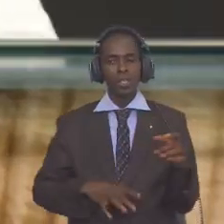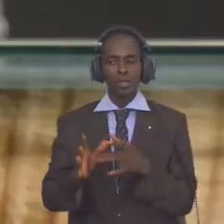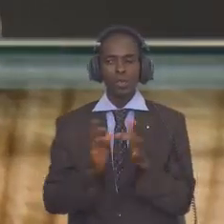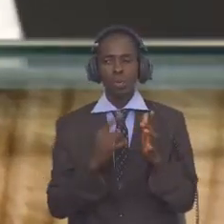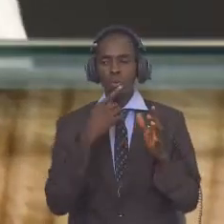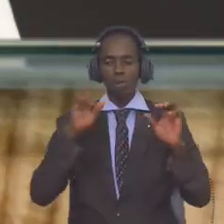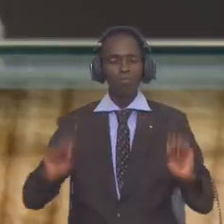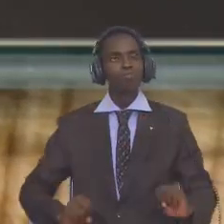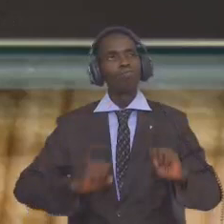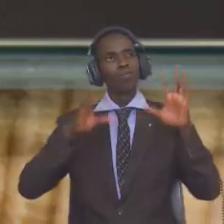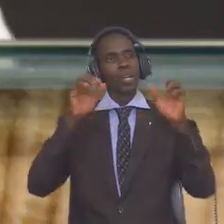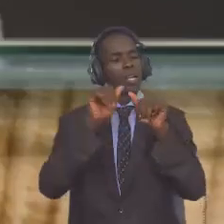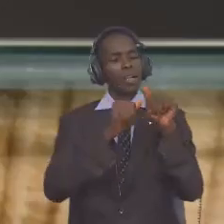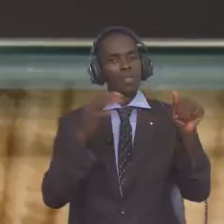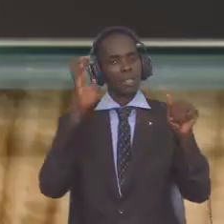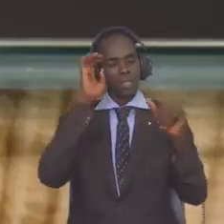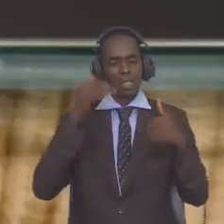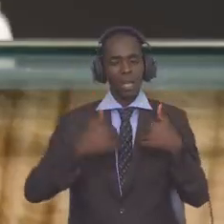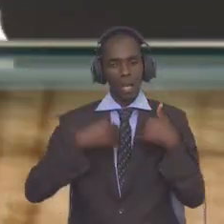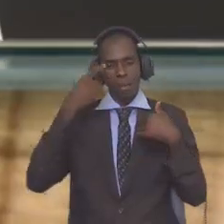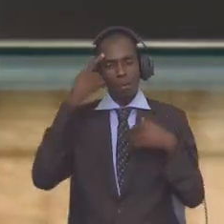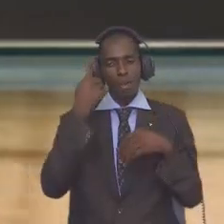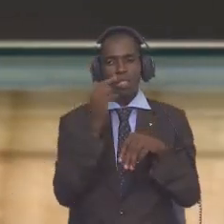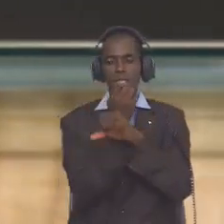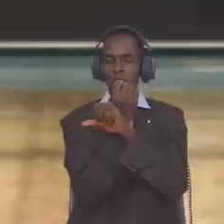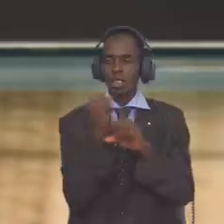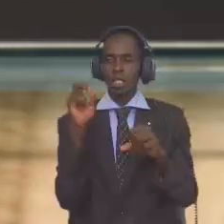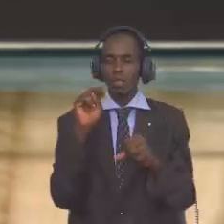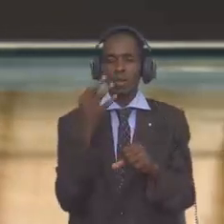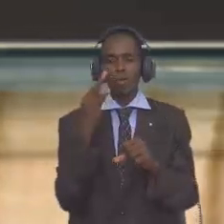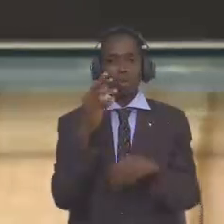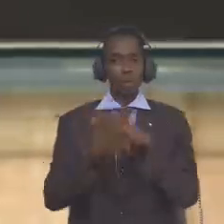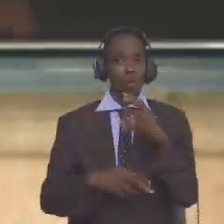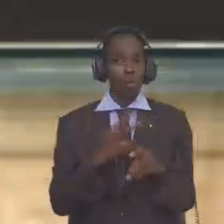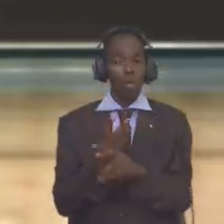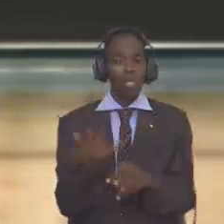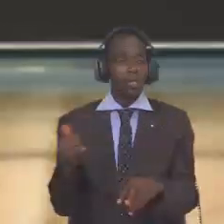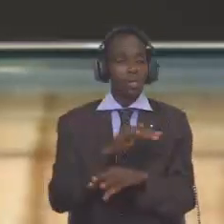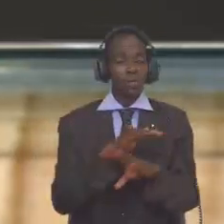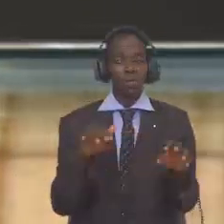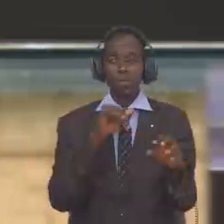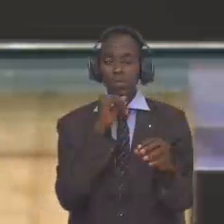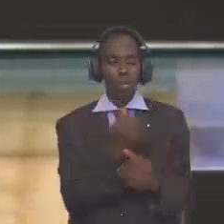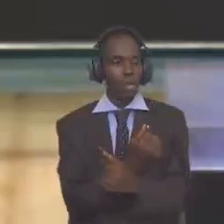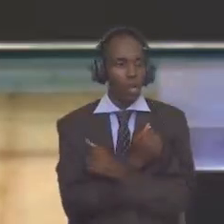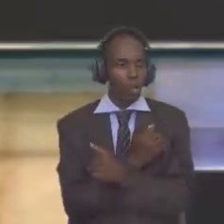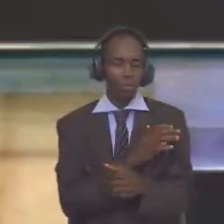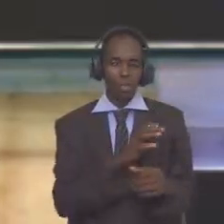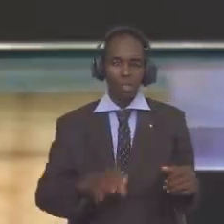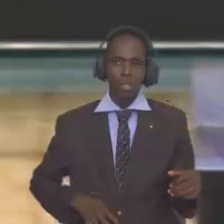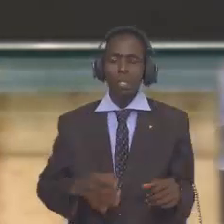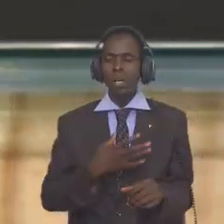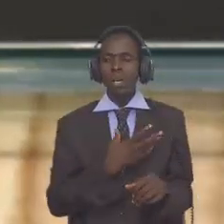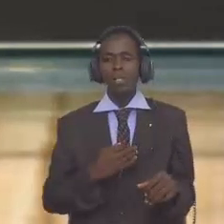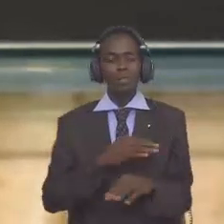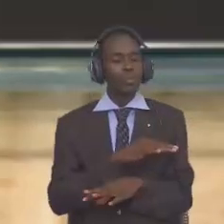who gave everything he had for the salvation of the world. They do not love Christ, and they do not affirm